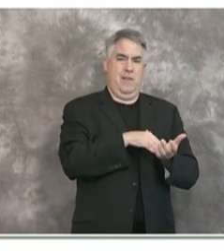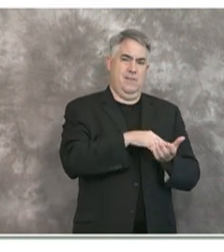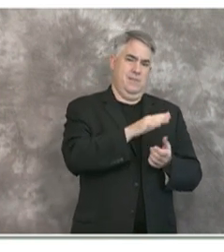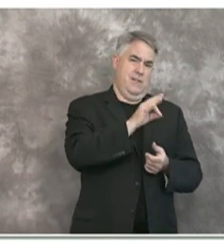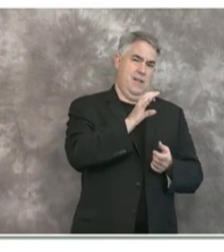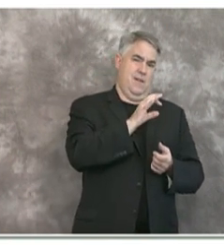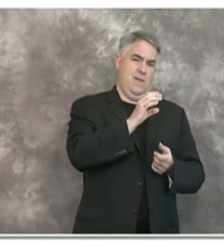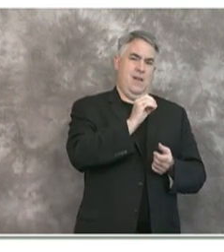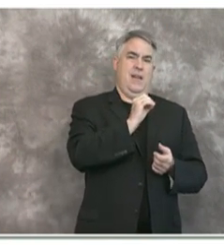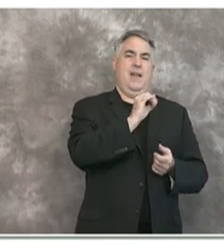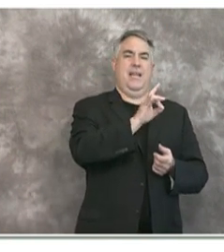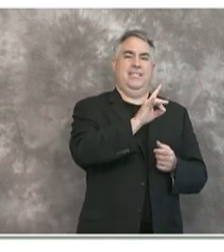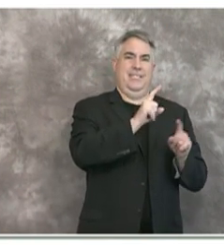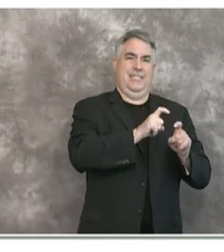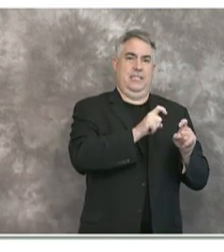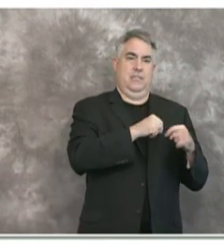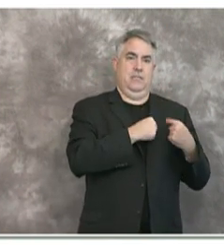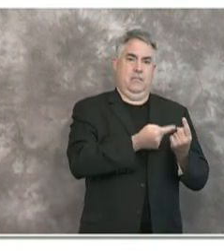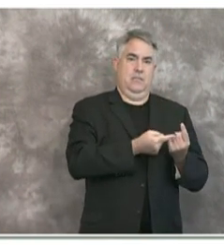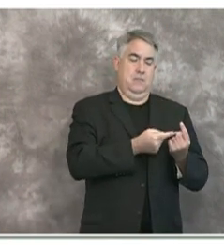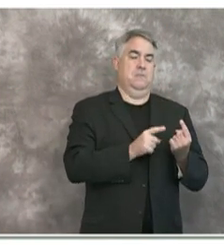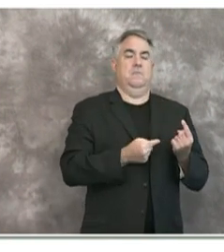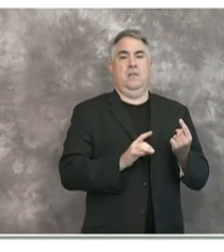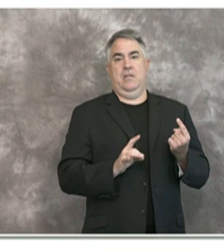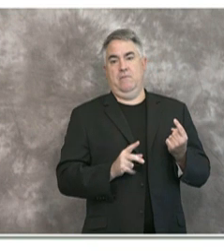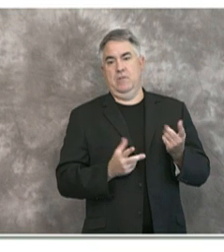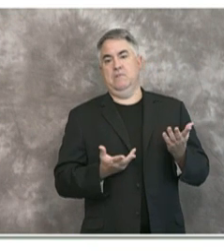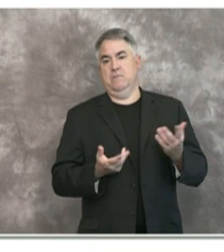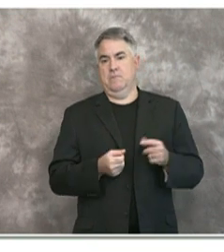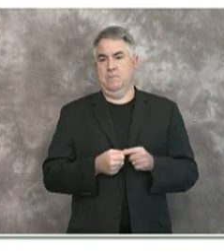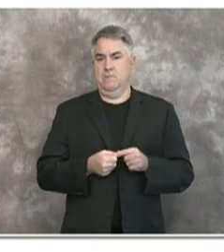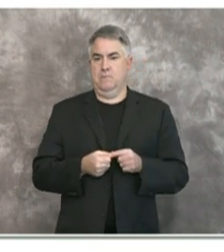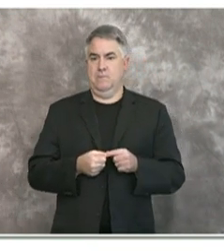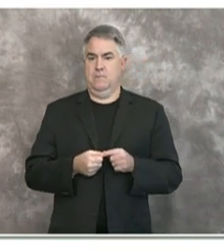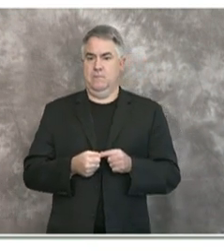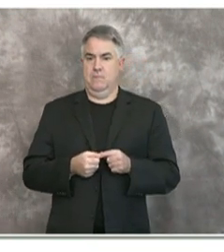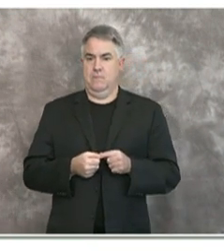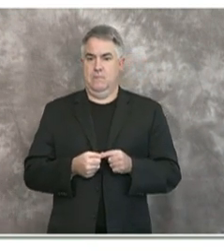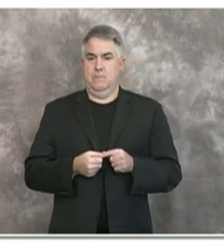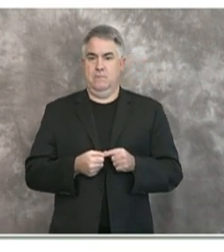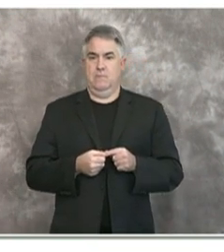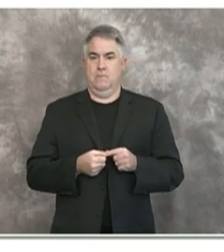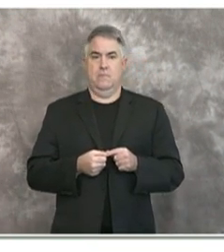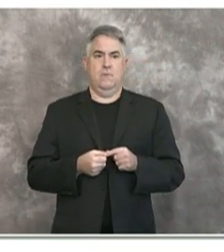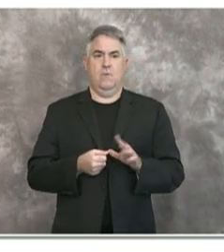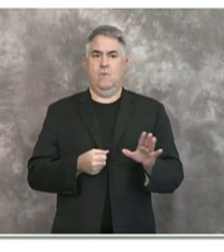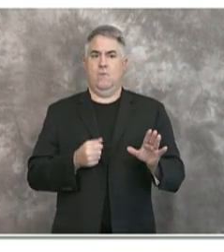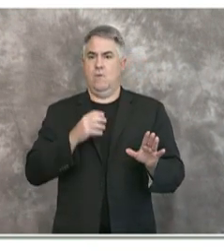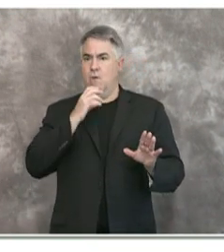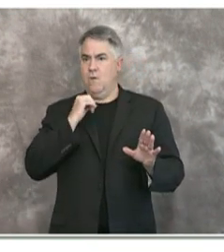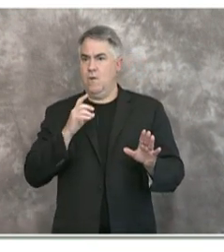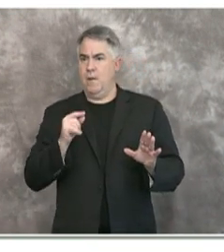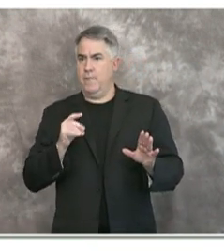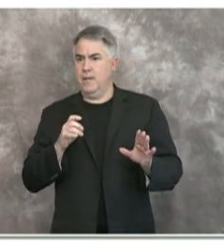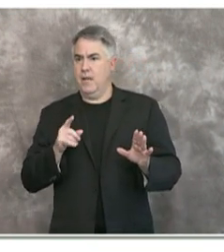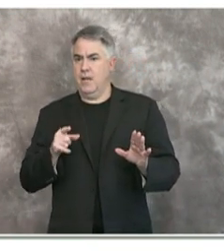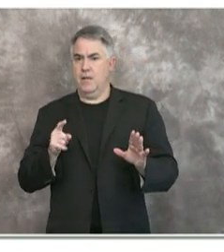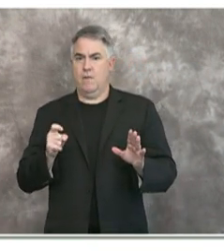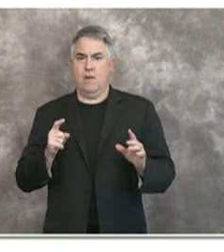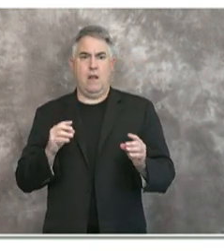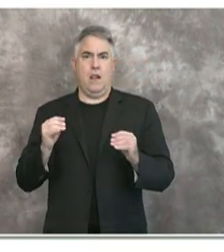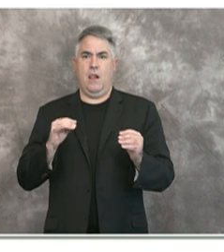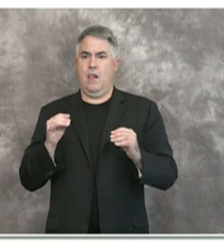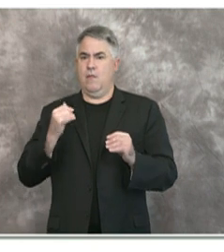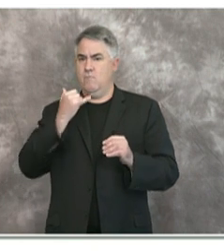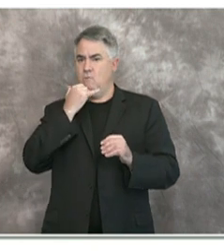3,908 that we are doing. I think we're going to update the chart that's on the screen right now. I think that is an old one, but we will get you the updated one. But for